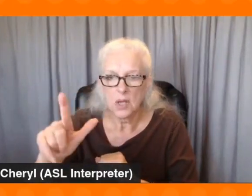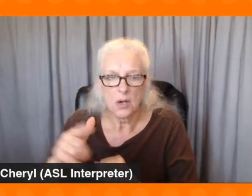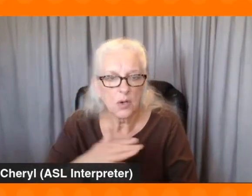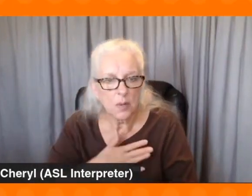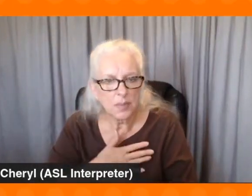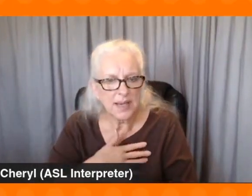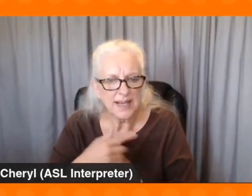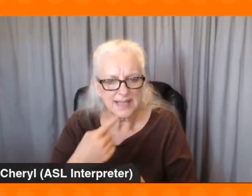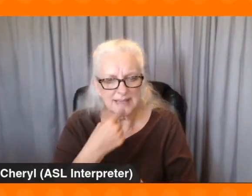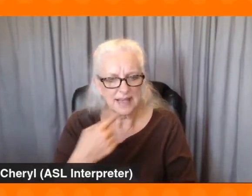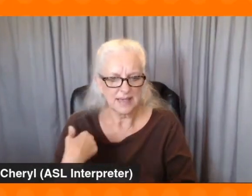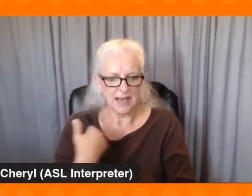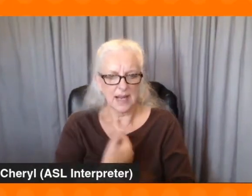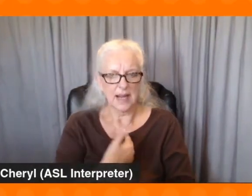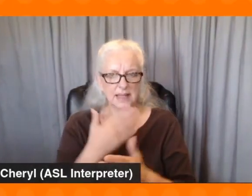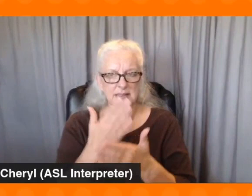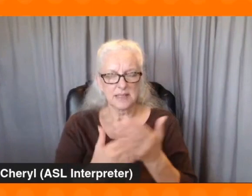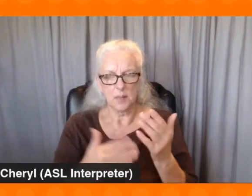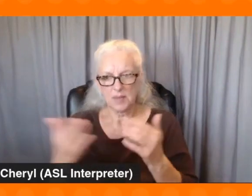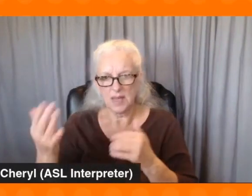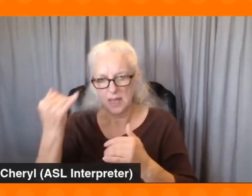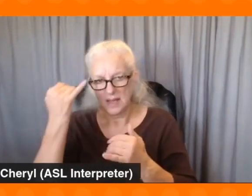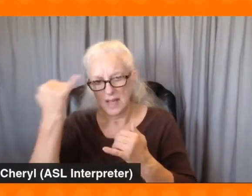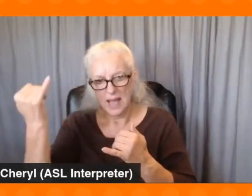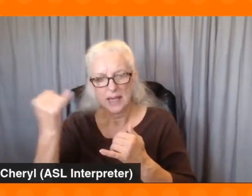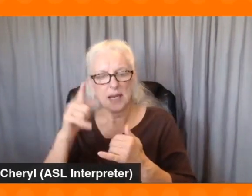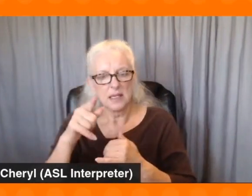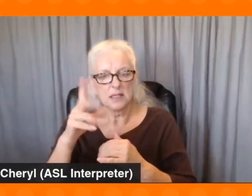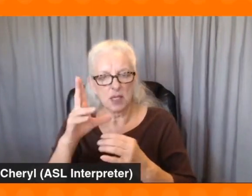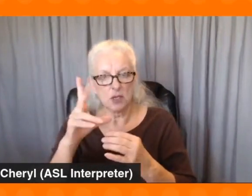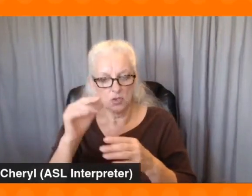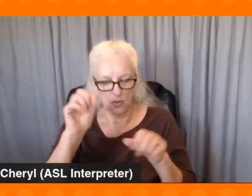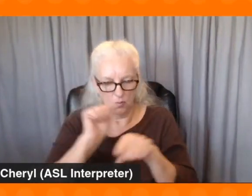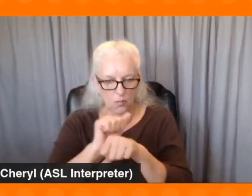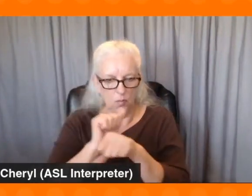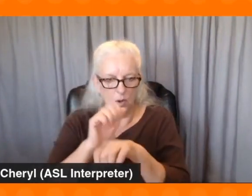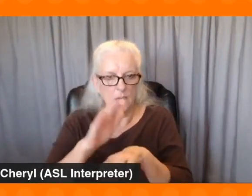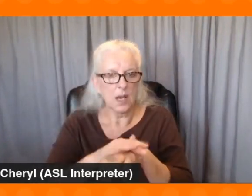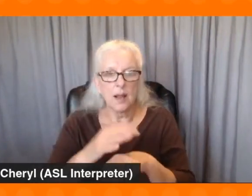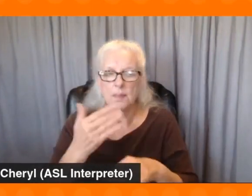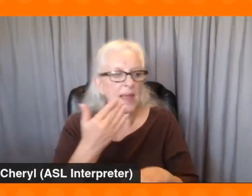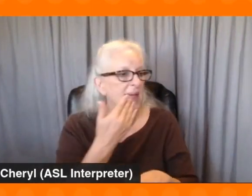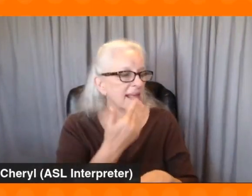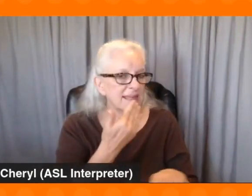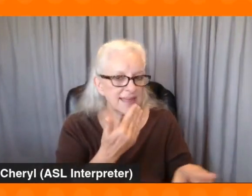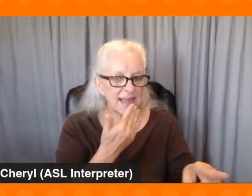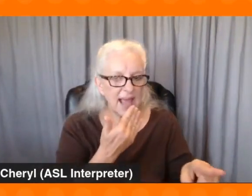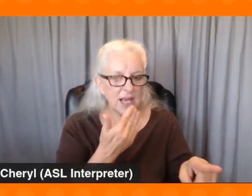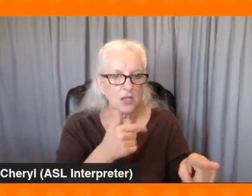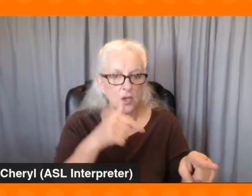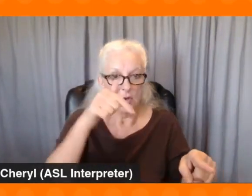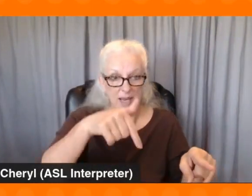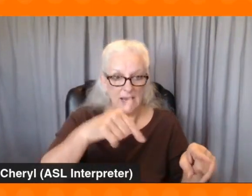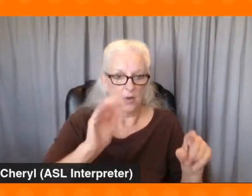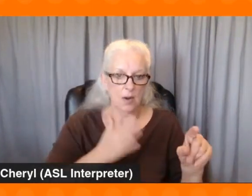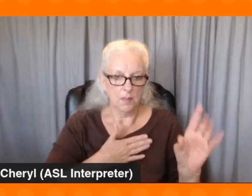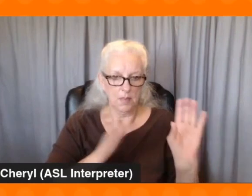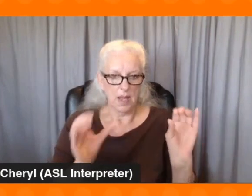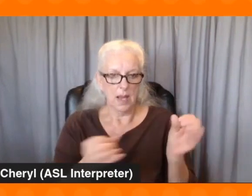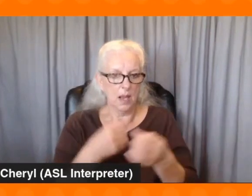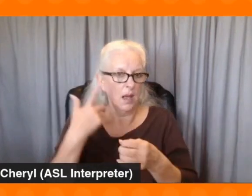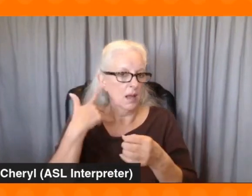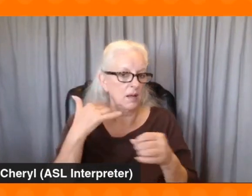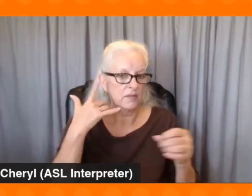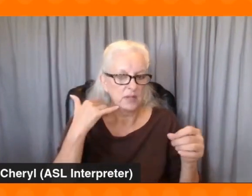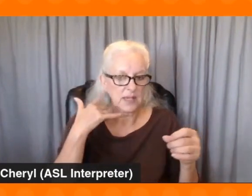doing to make this idea into a reality? Absolutely. Thanks, Alan. Well, here at our county office in California, we've engaged